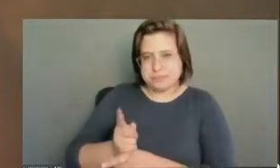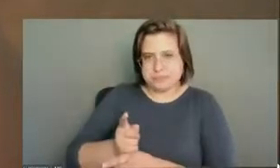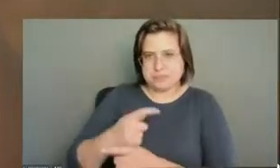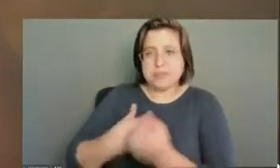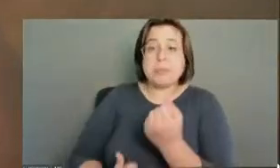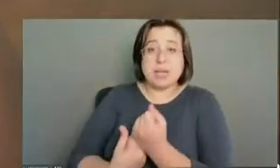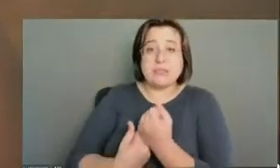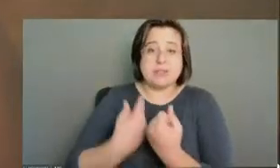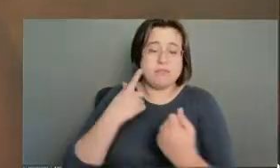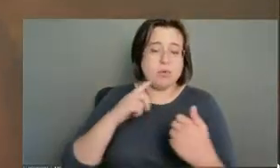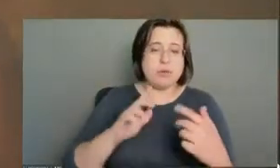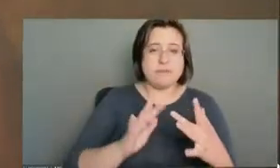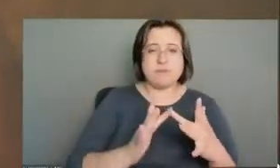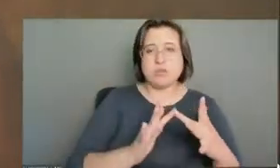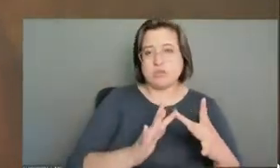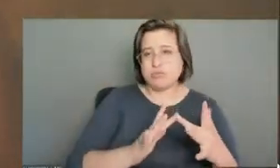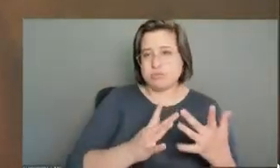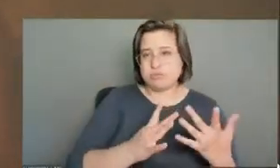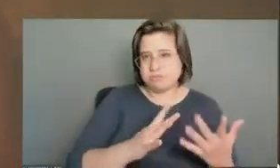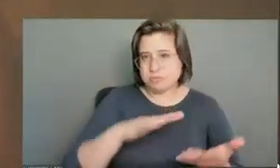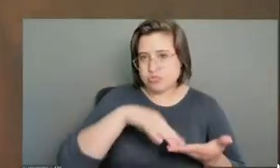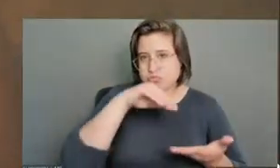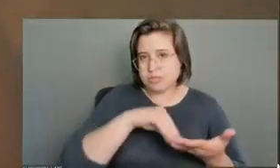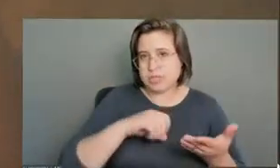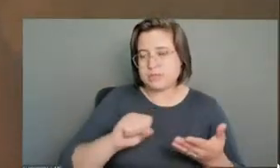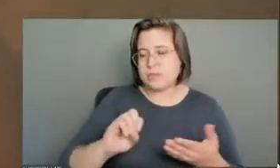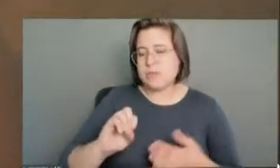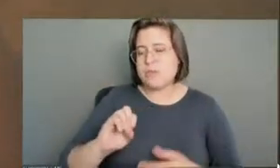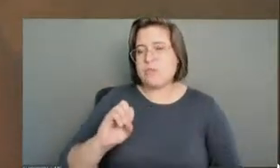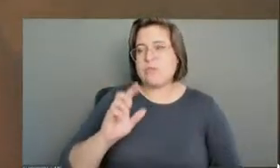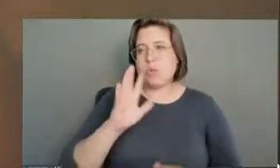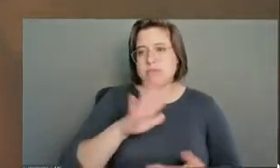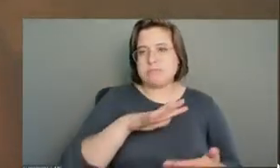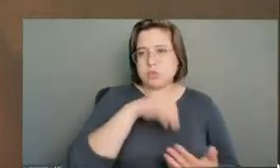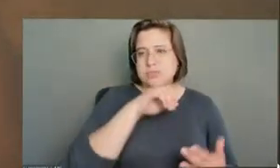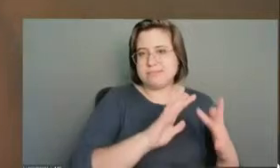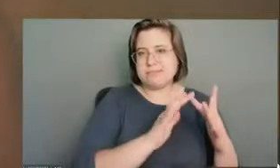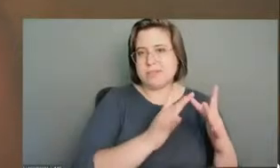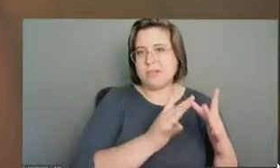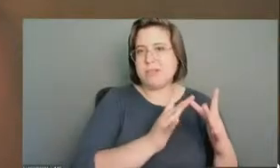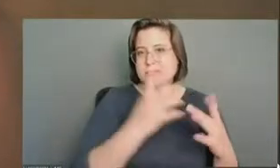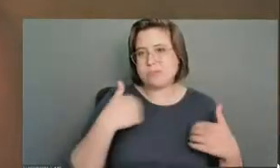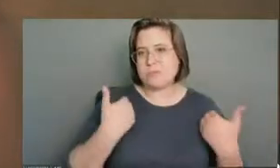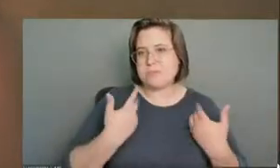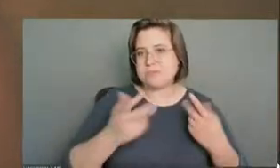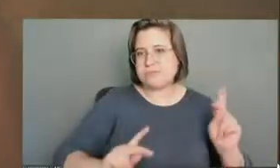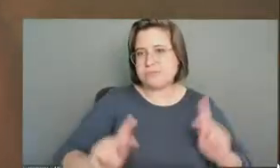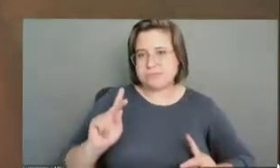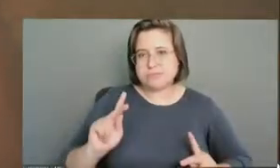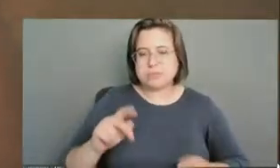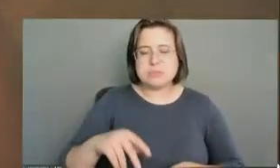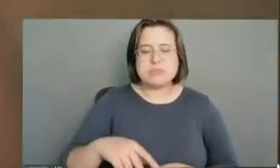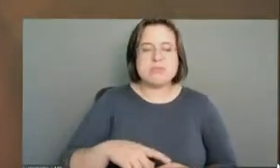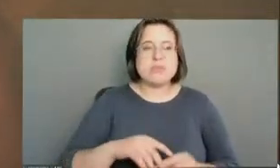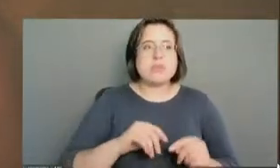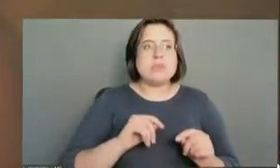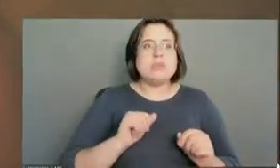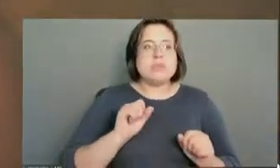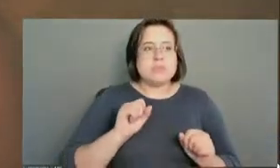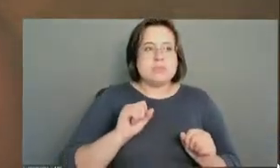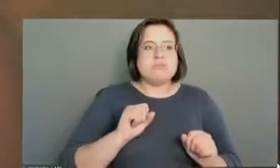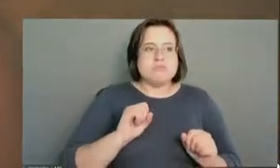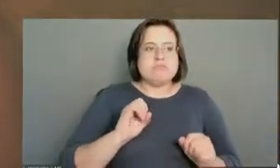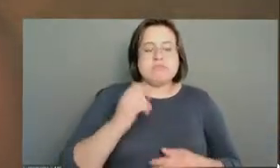learning. So for learning online for young people. And right. So for those students who